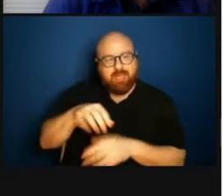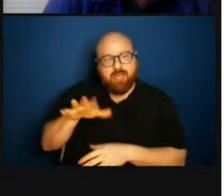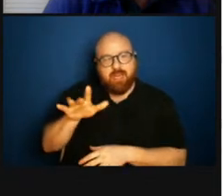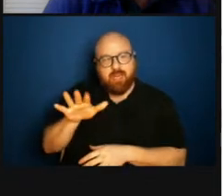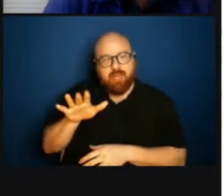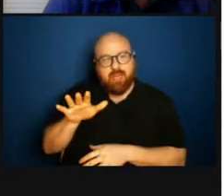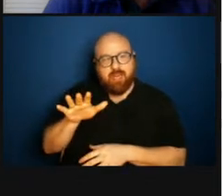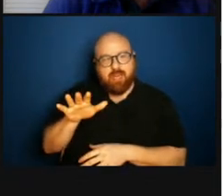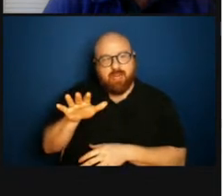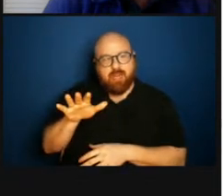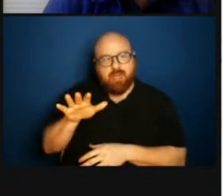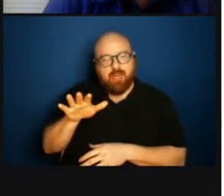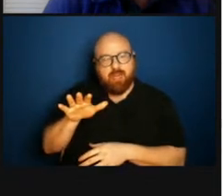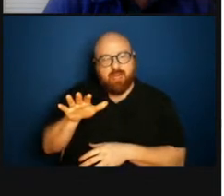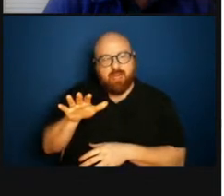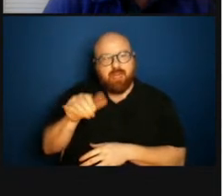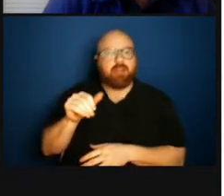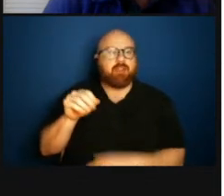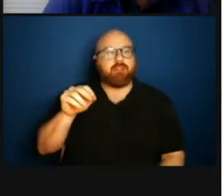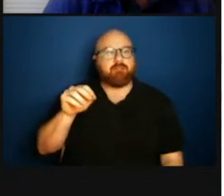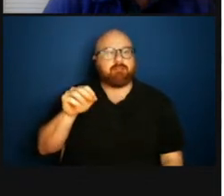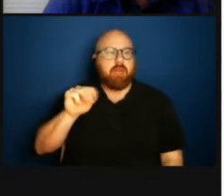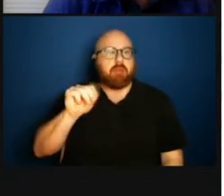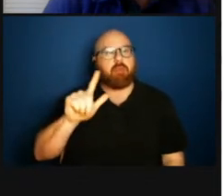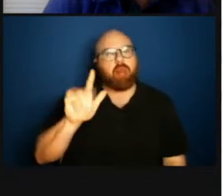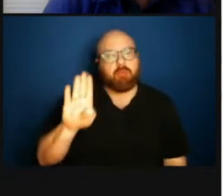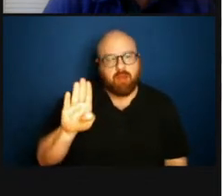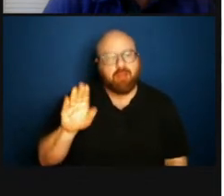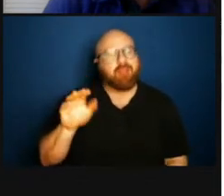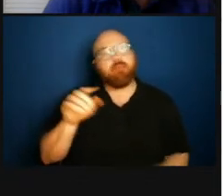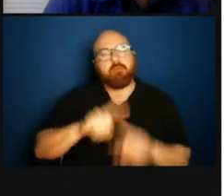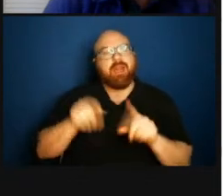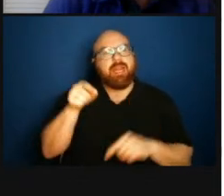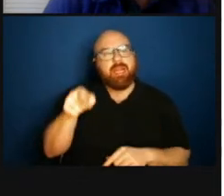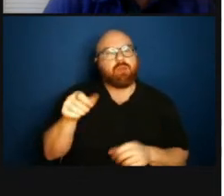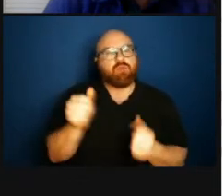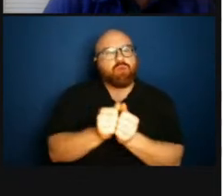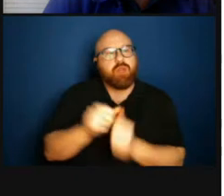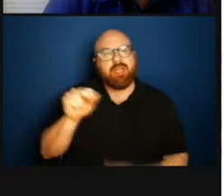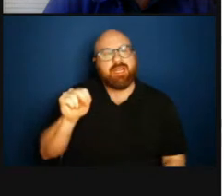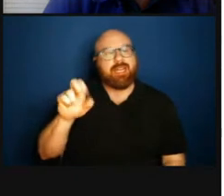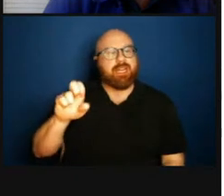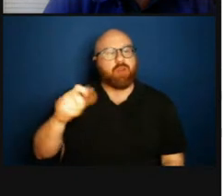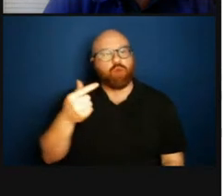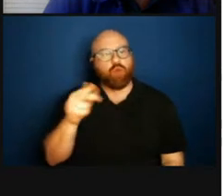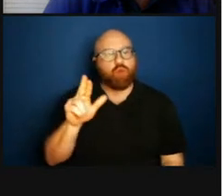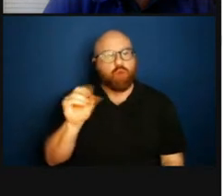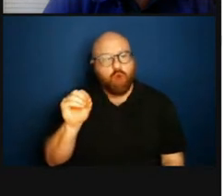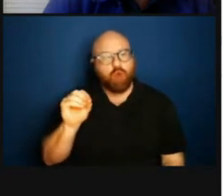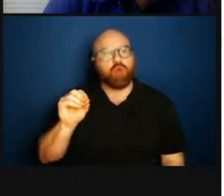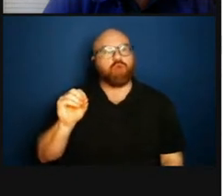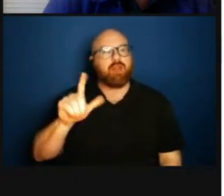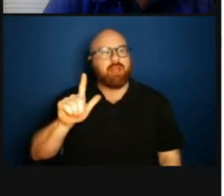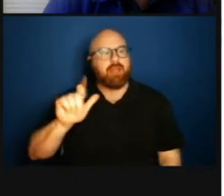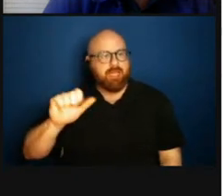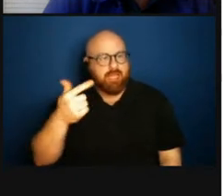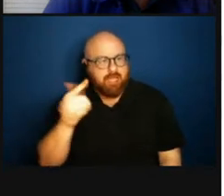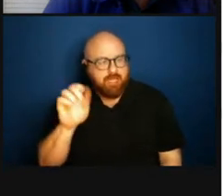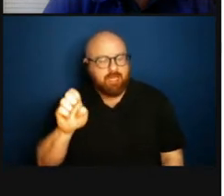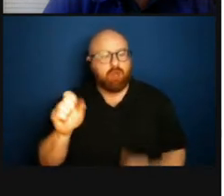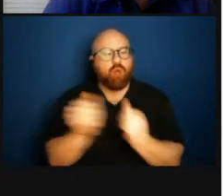in the Major League Baseball. He was with the Negro League in the Hillsdale Daisies, and he